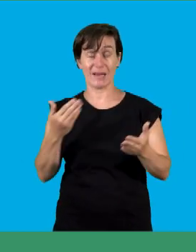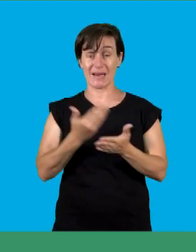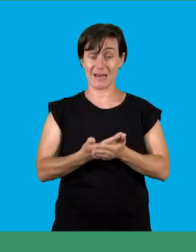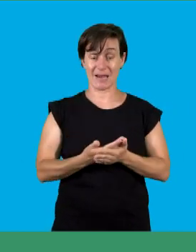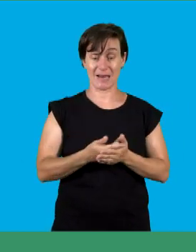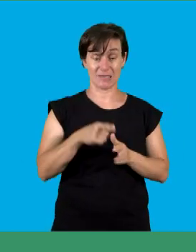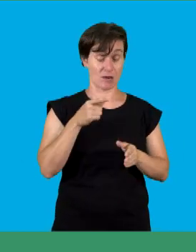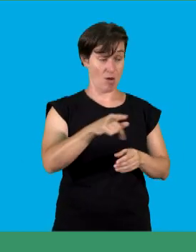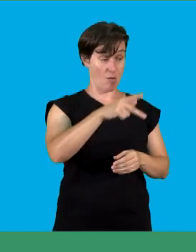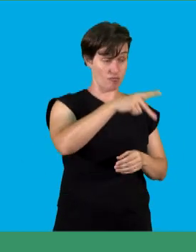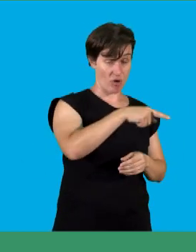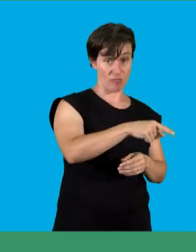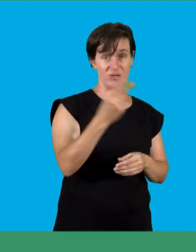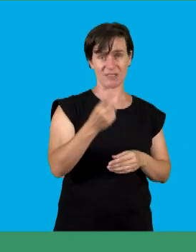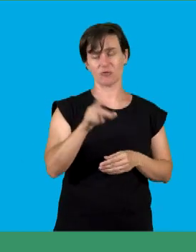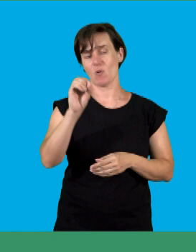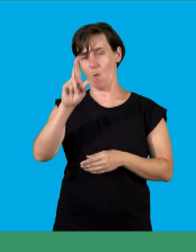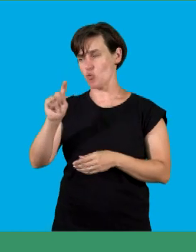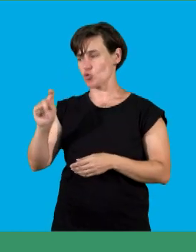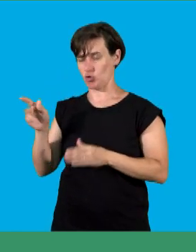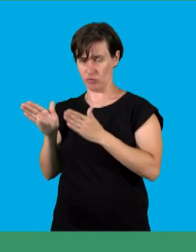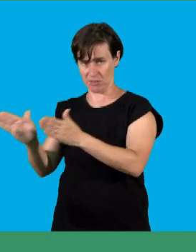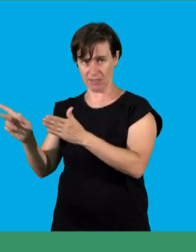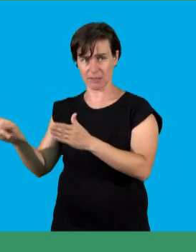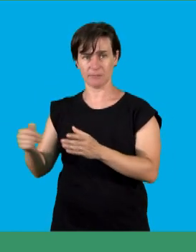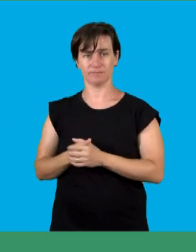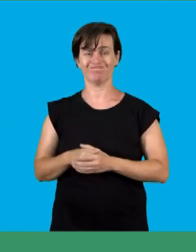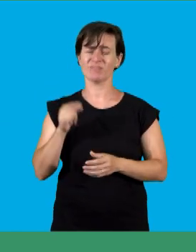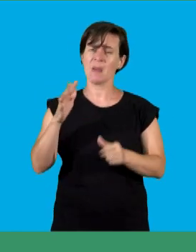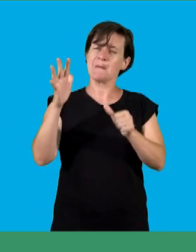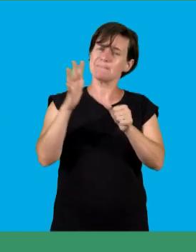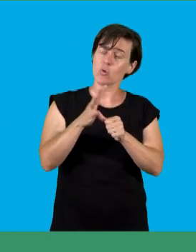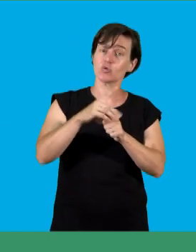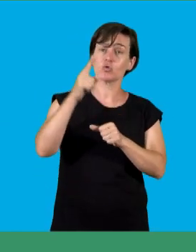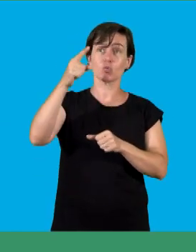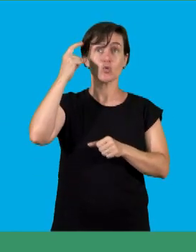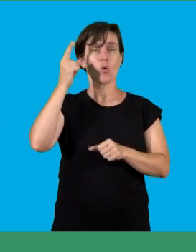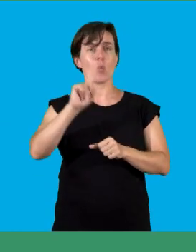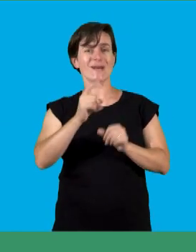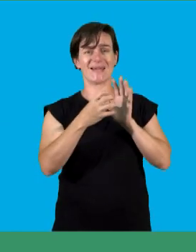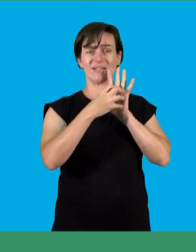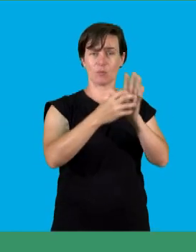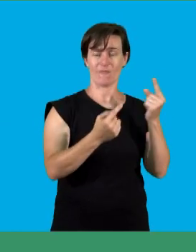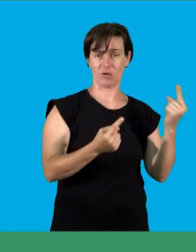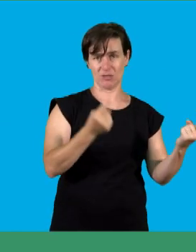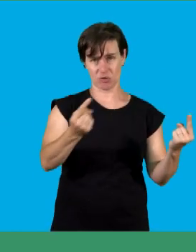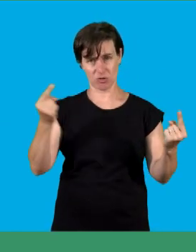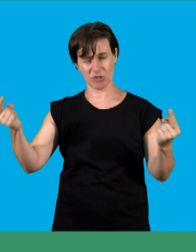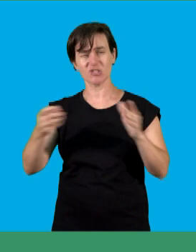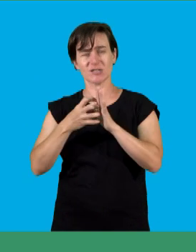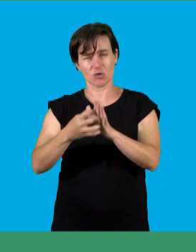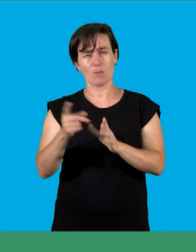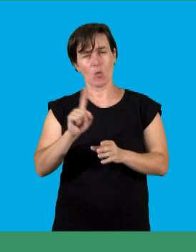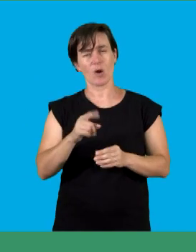as primary, secondary, or tertiary sectors. It is important to know the examples of each business